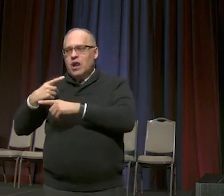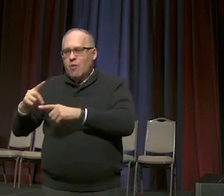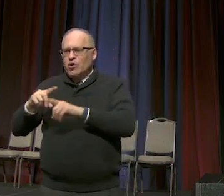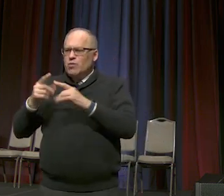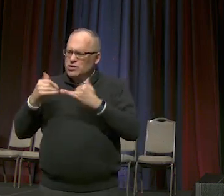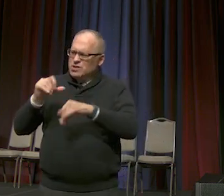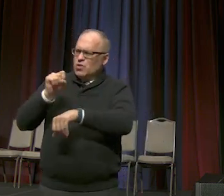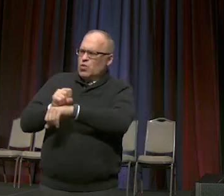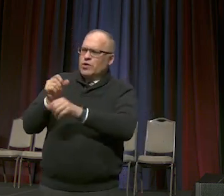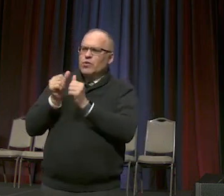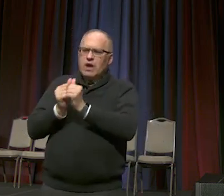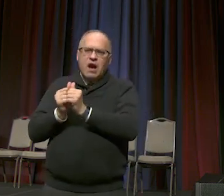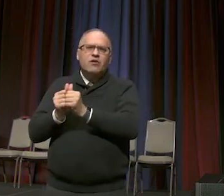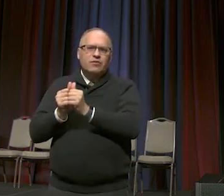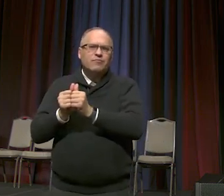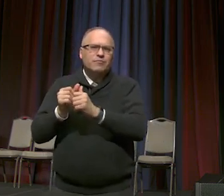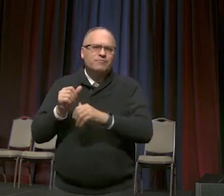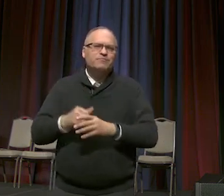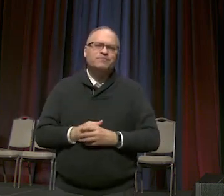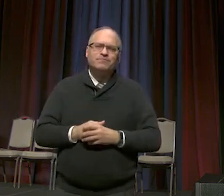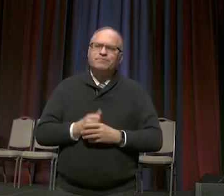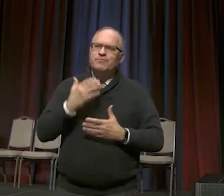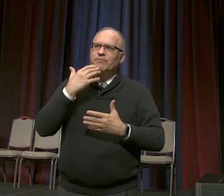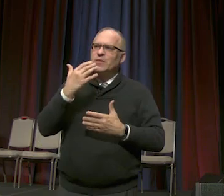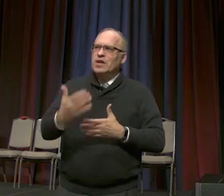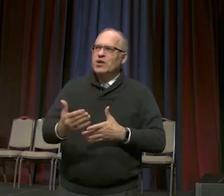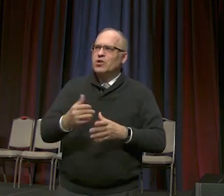together on that basis. Thank you.